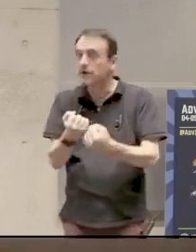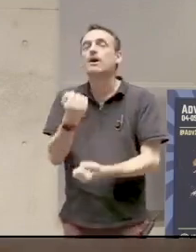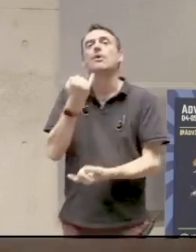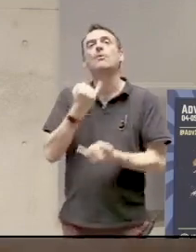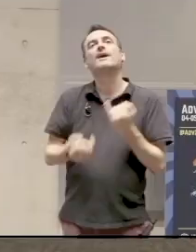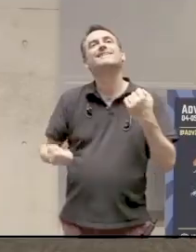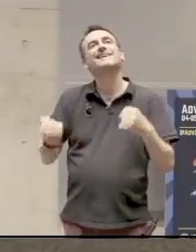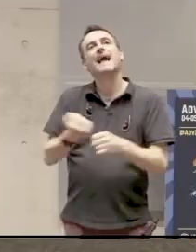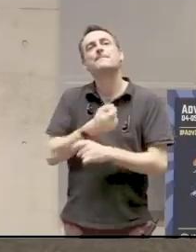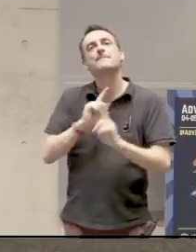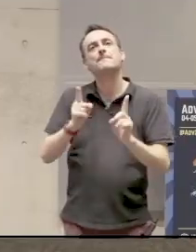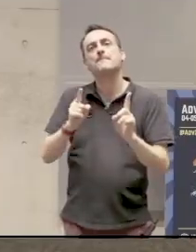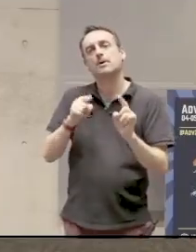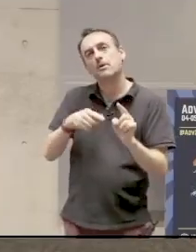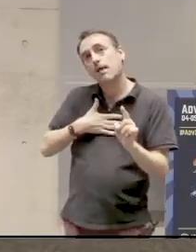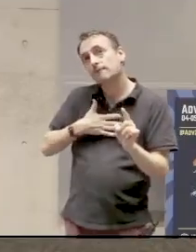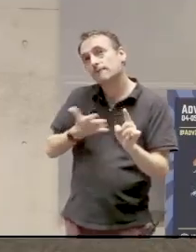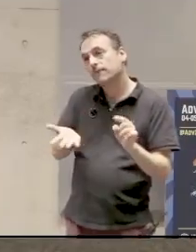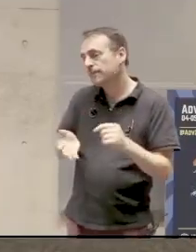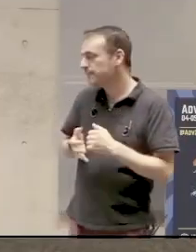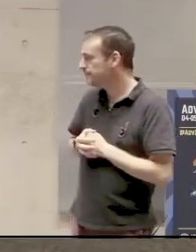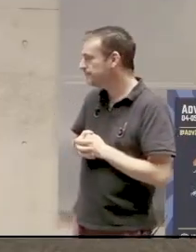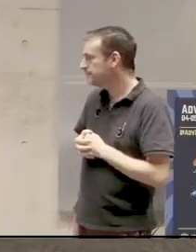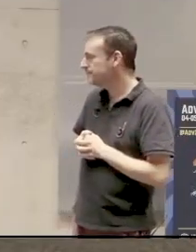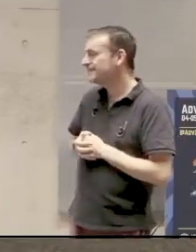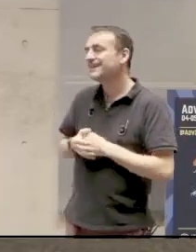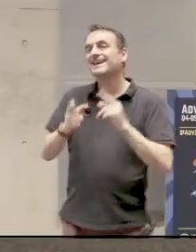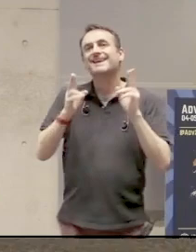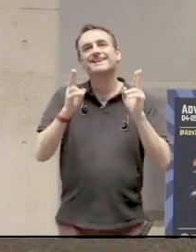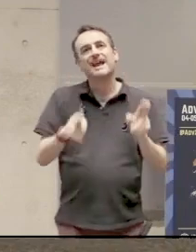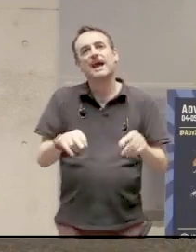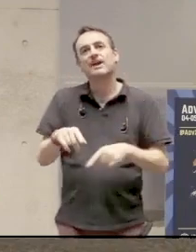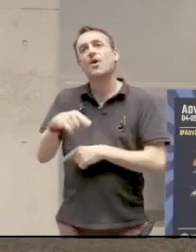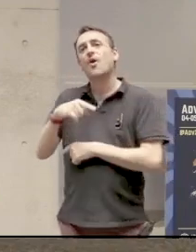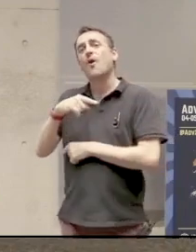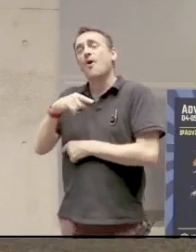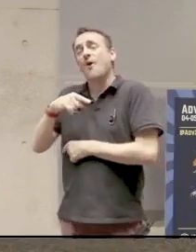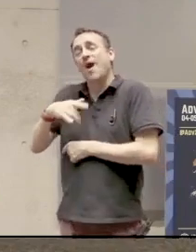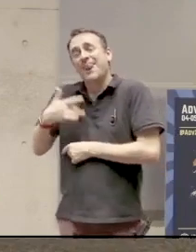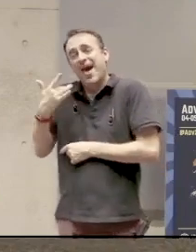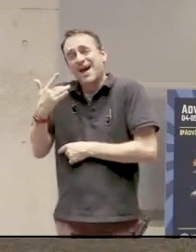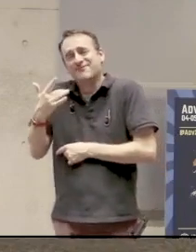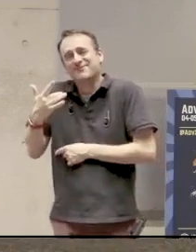love? Dead or Alive beach volleyball.